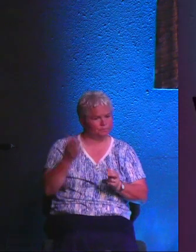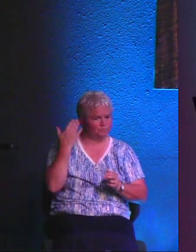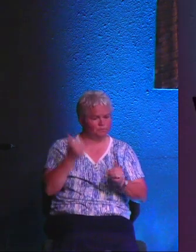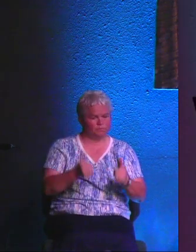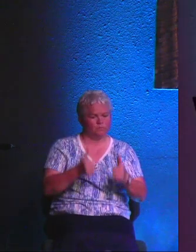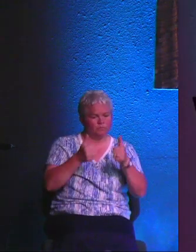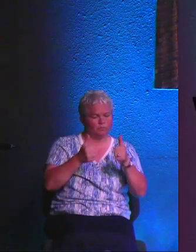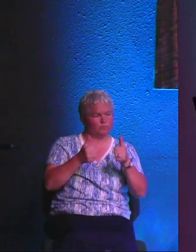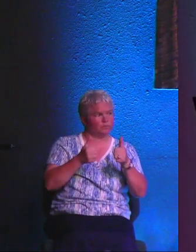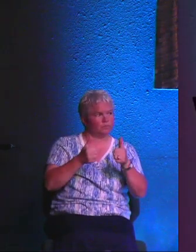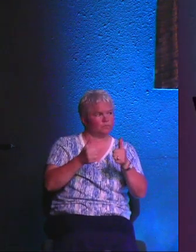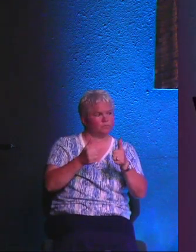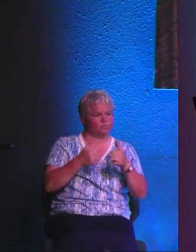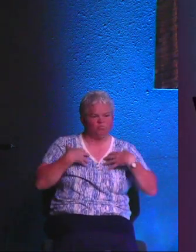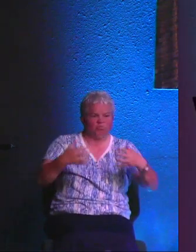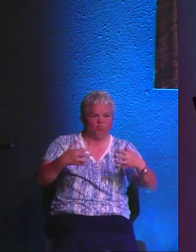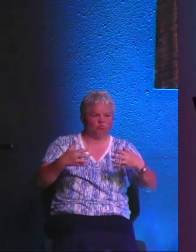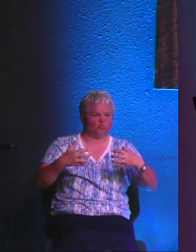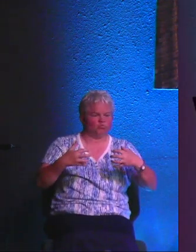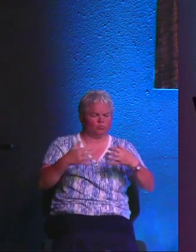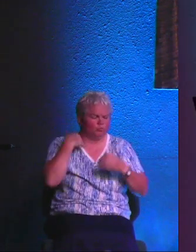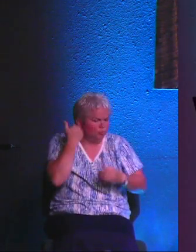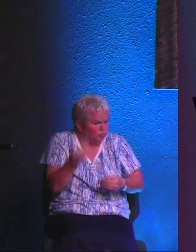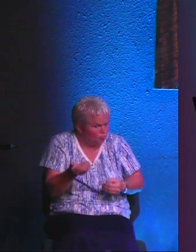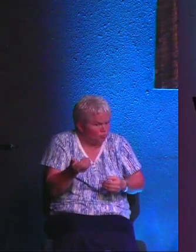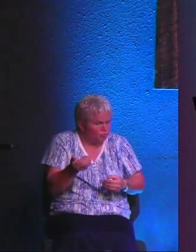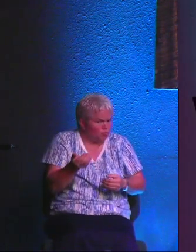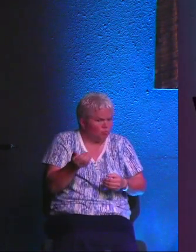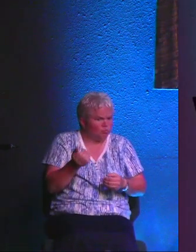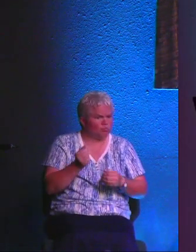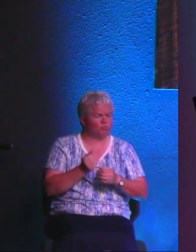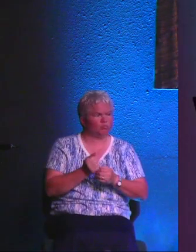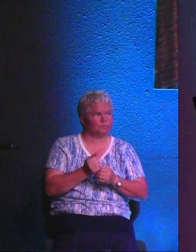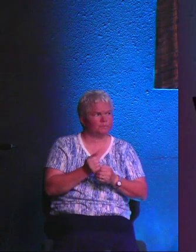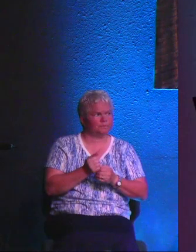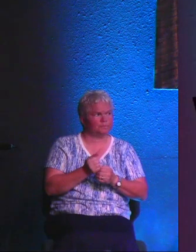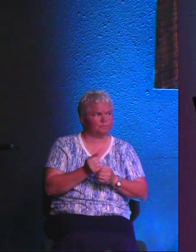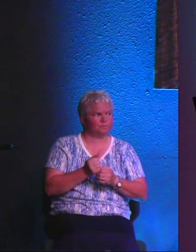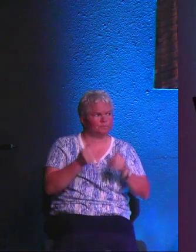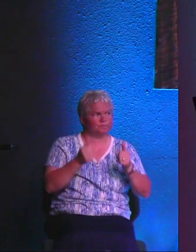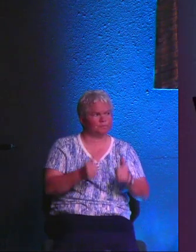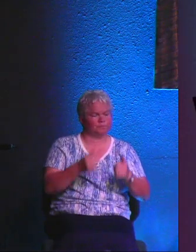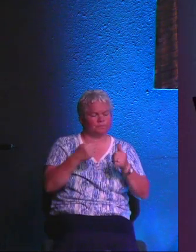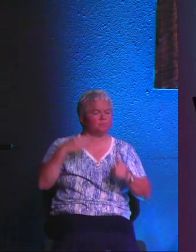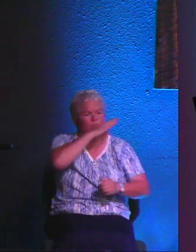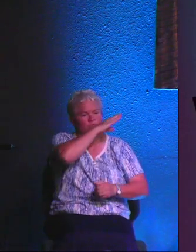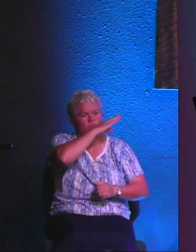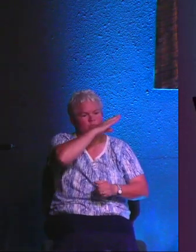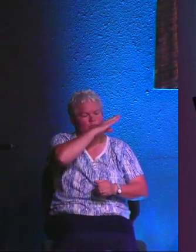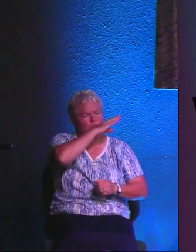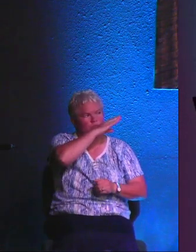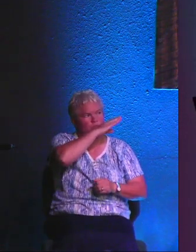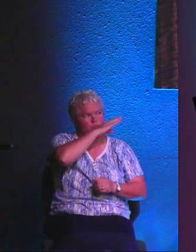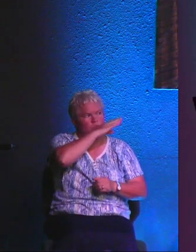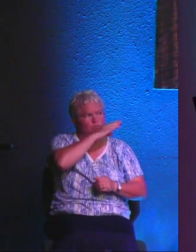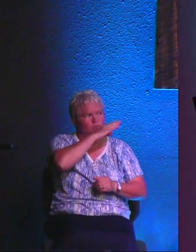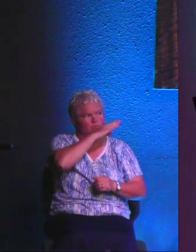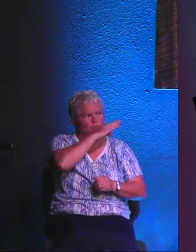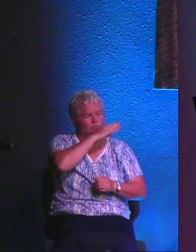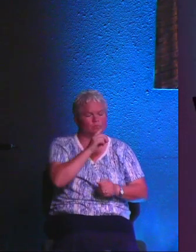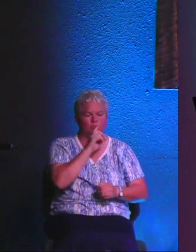Looking back at my life, I was full of anger, rage, shame, grief, and rejection, and with all the lies that I believed was out of